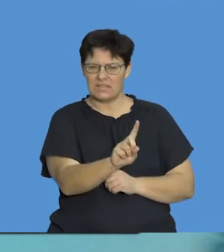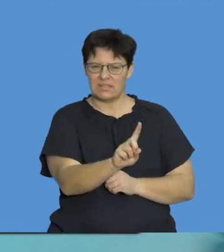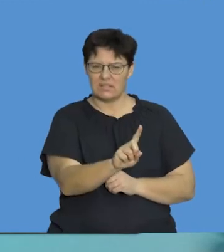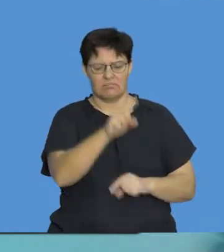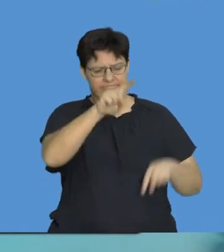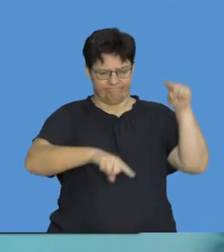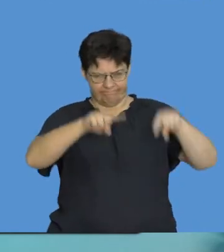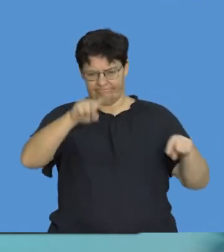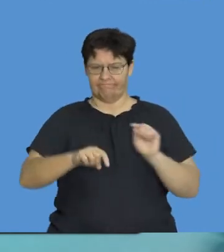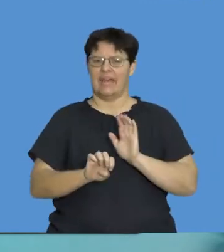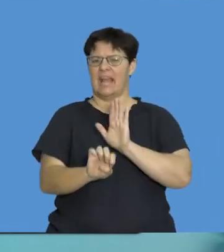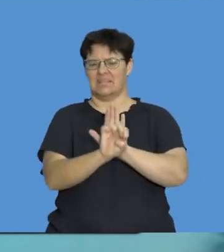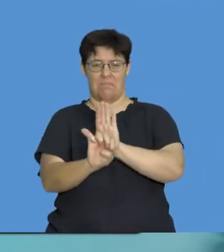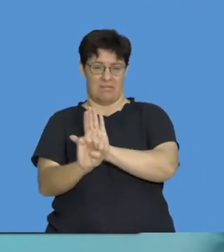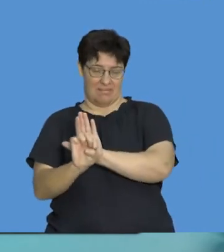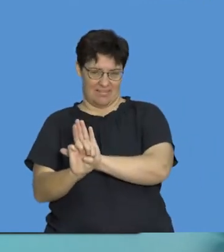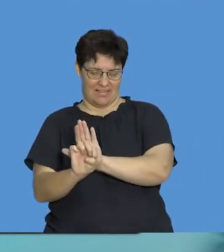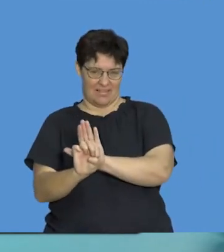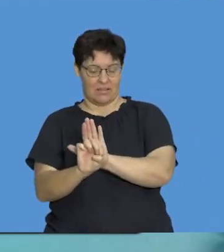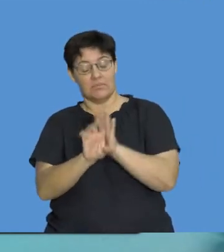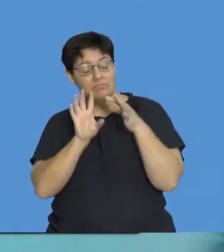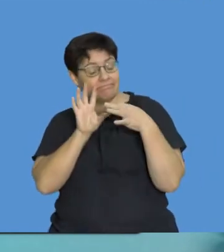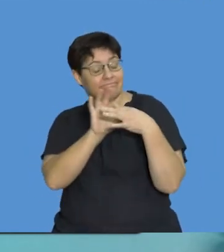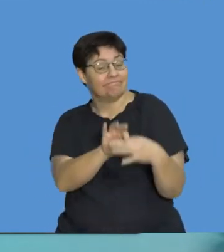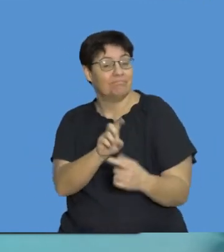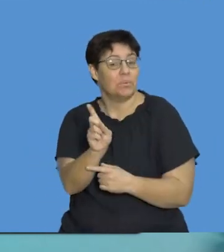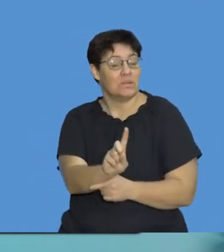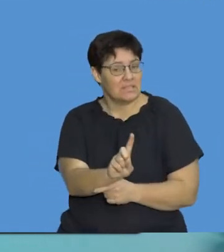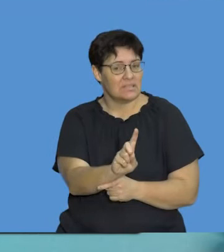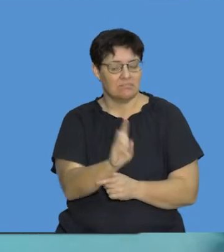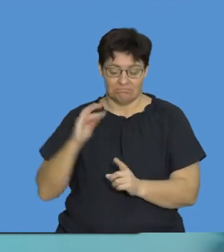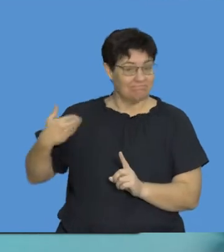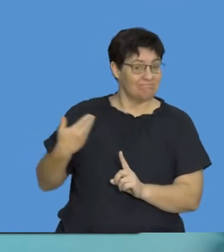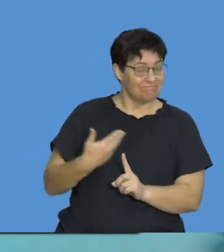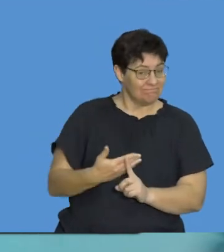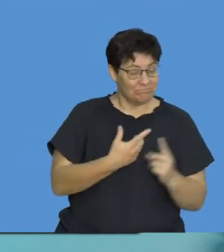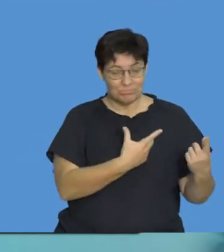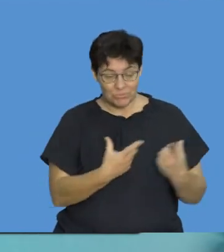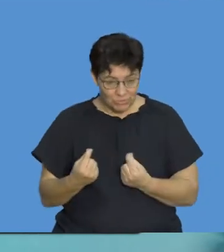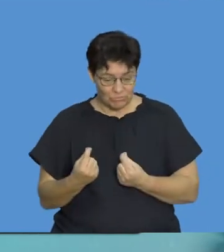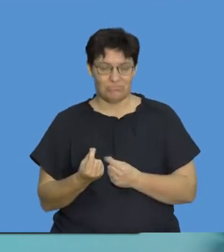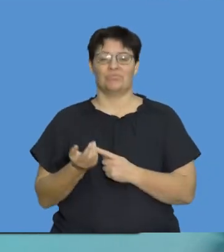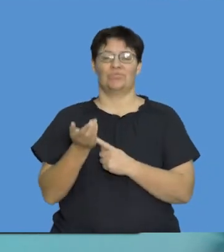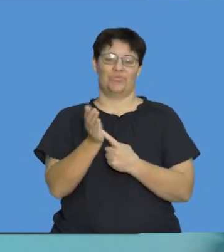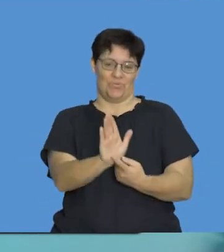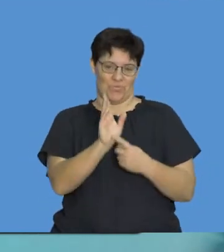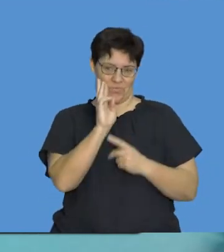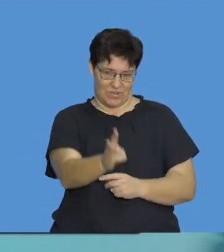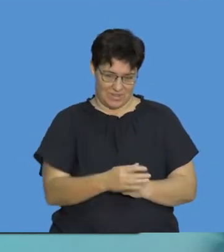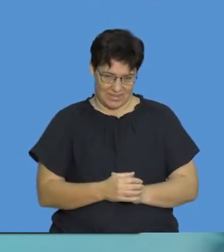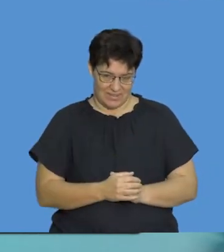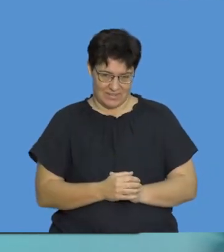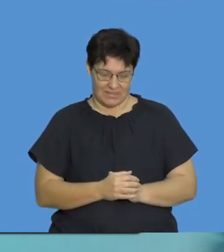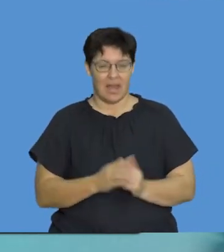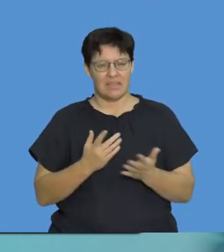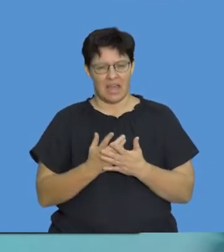of examples that are particularly addressing everything that we've done thus far. And then we'll close it off